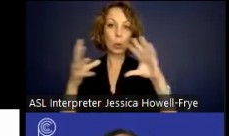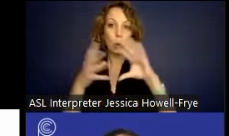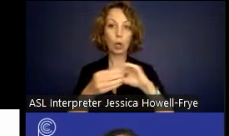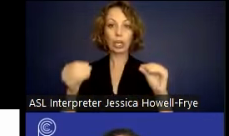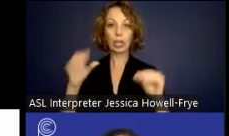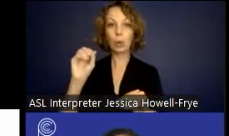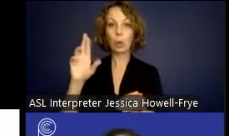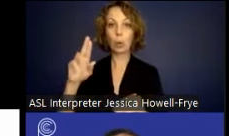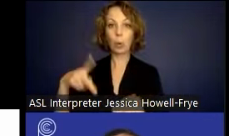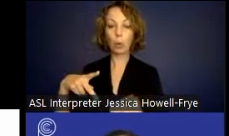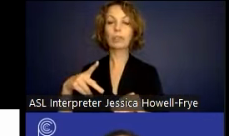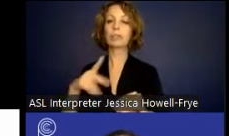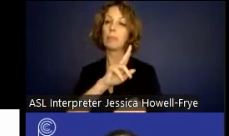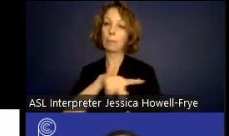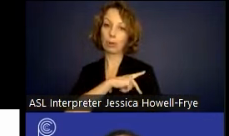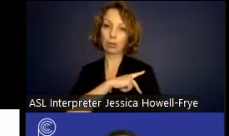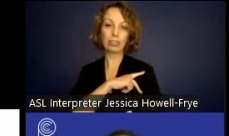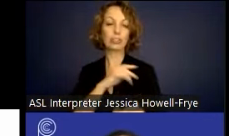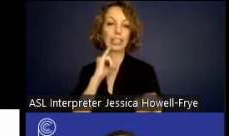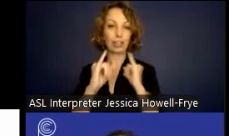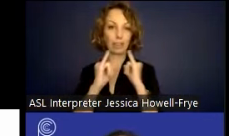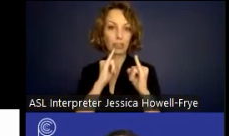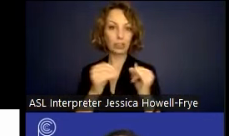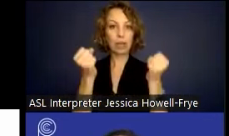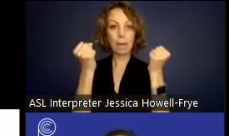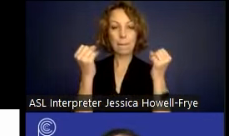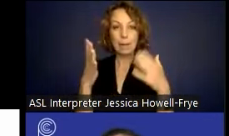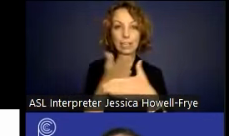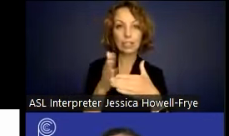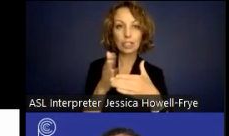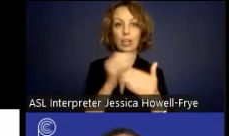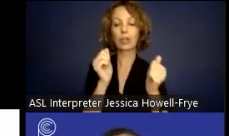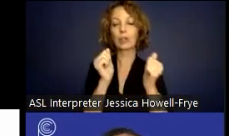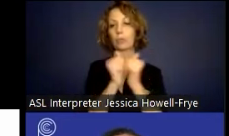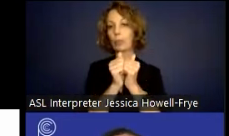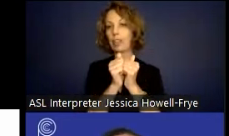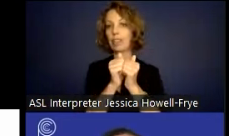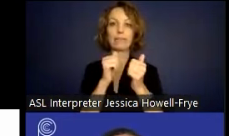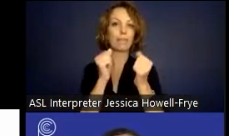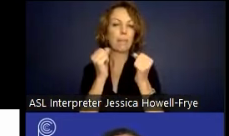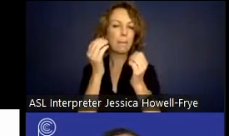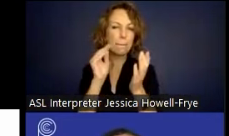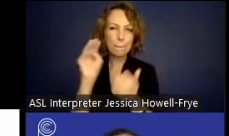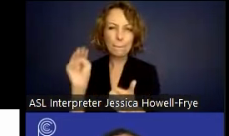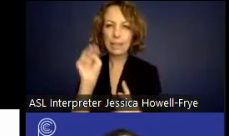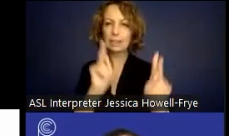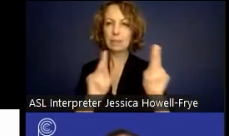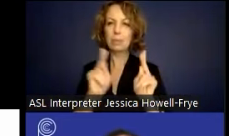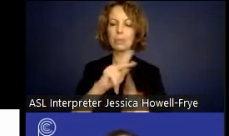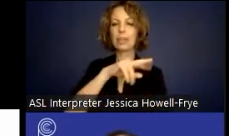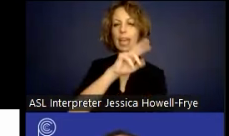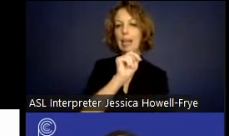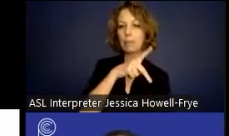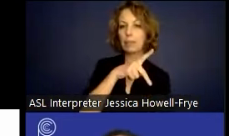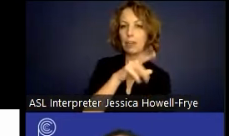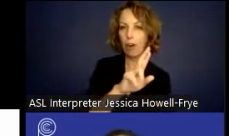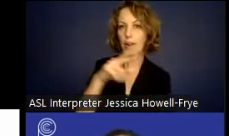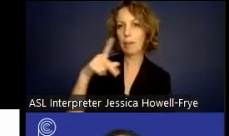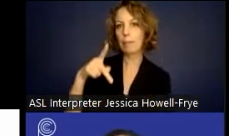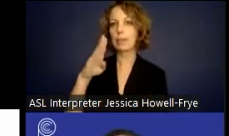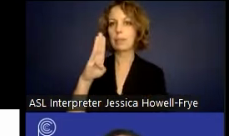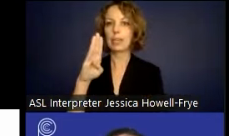narrative interviews, many shared with millions each week on NPR, PBS, YouTube, the